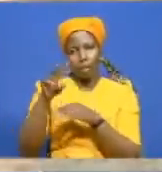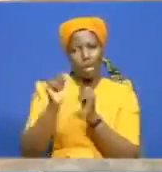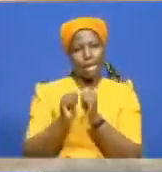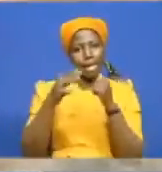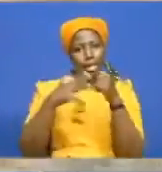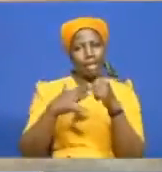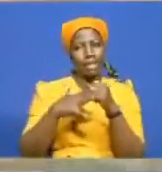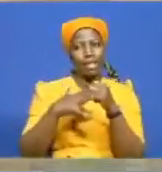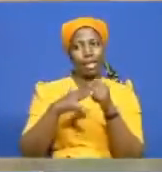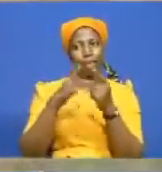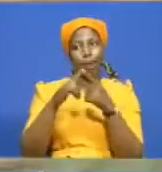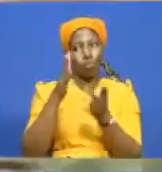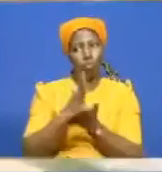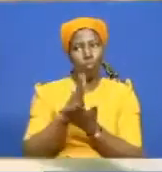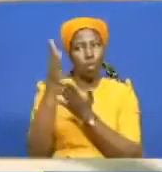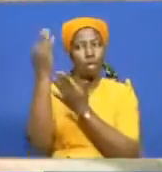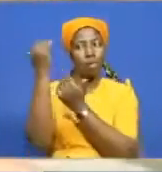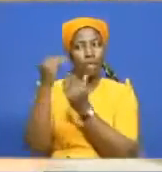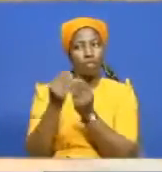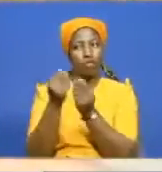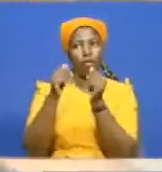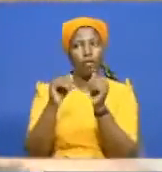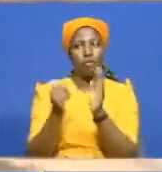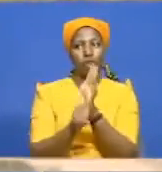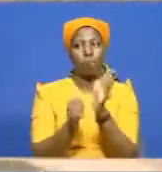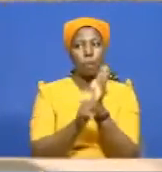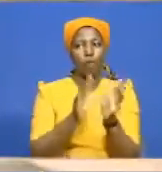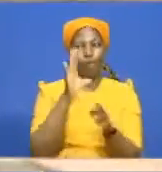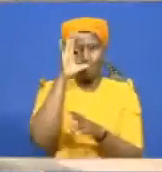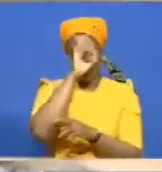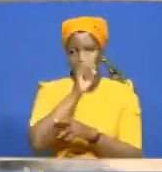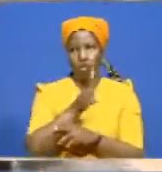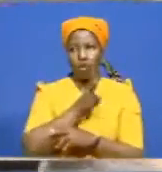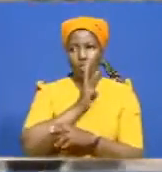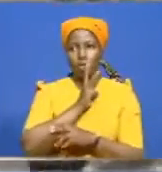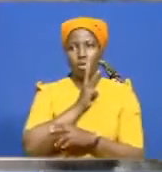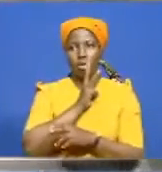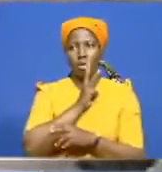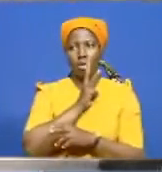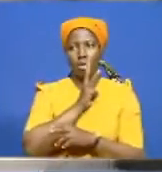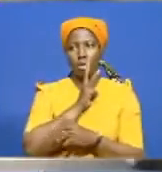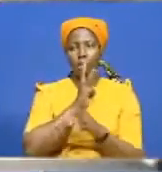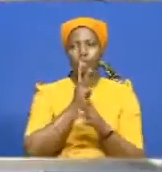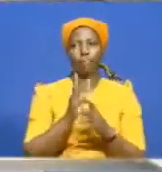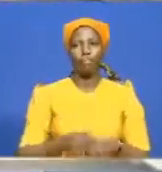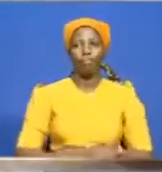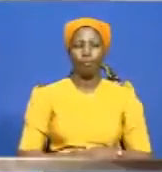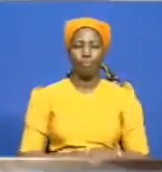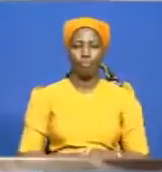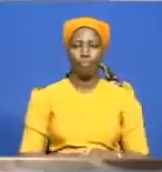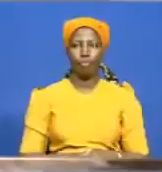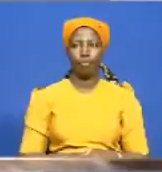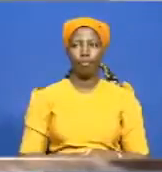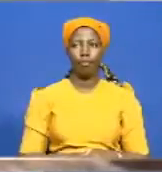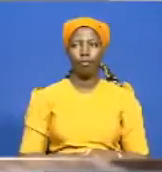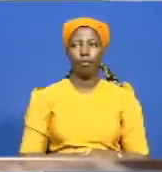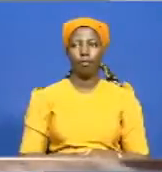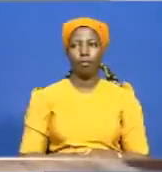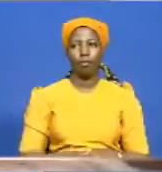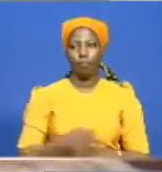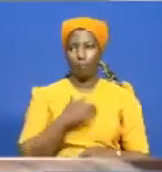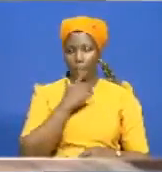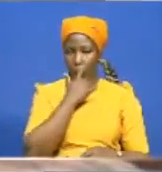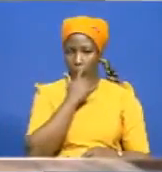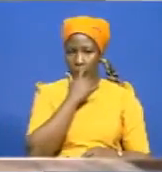yet it was anticipated to solve problems of water scarcity and sanitation problems among locals. We have noted a lot